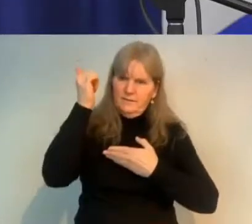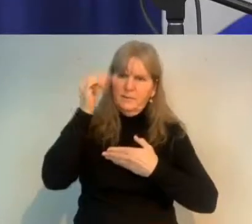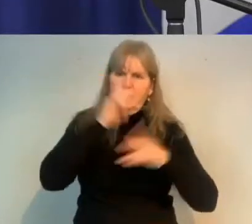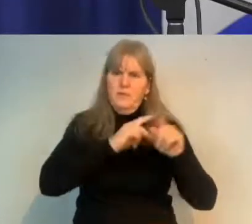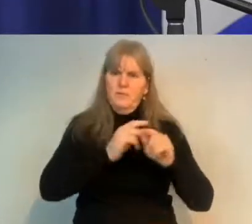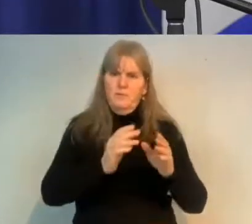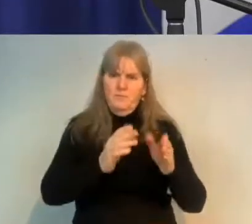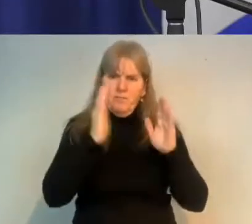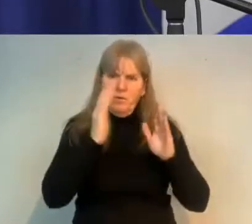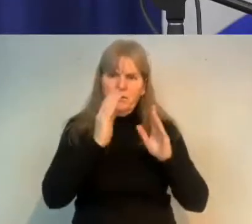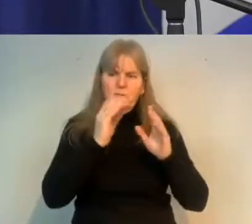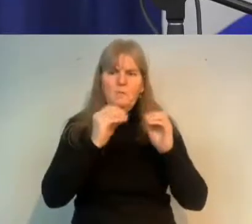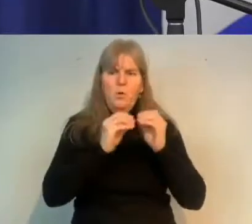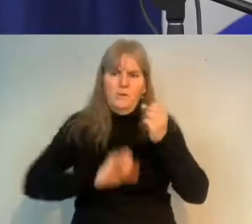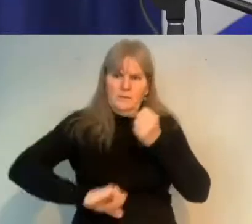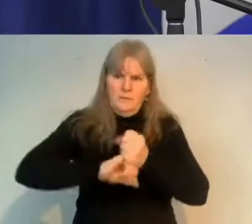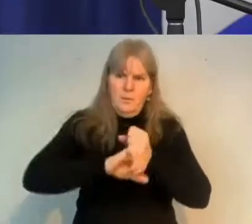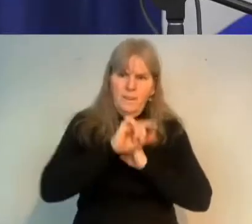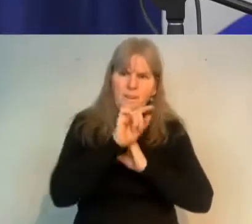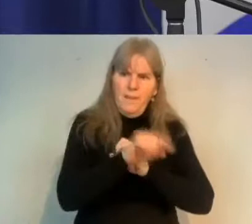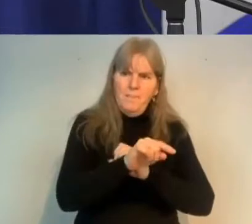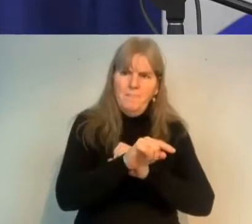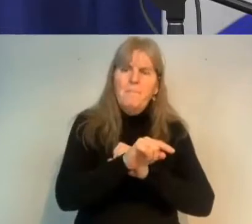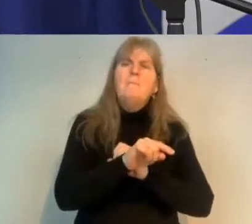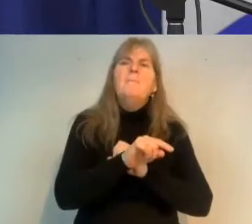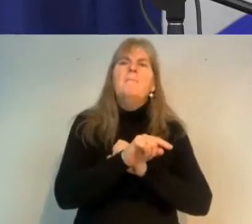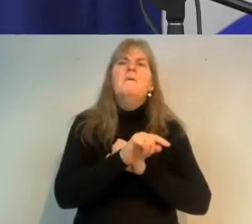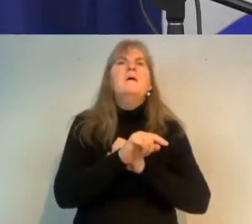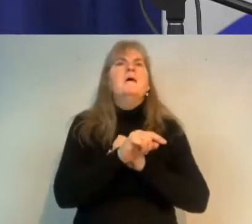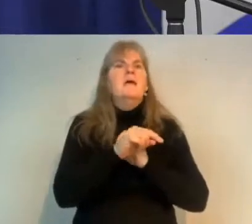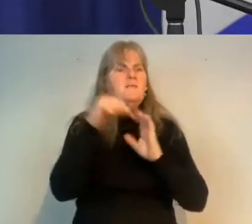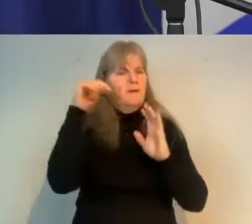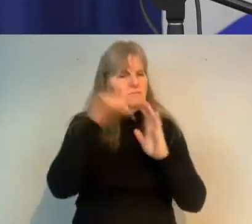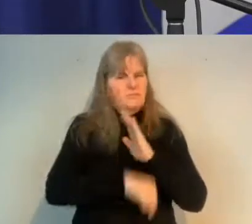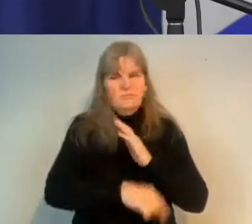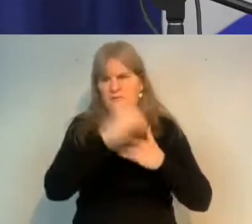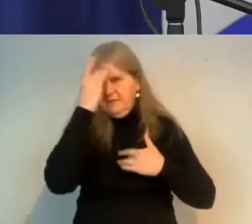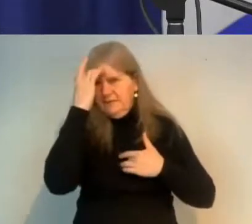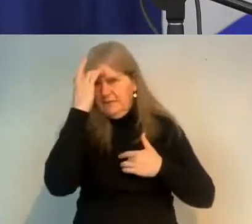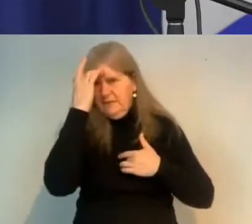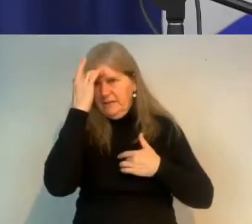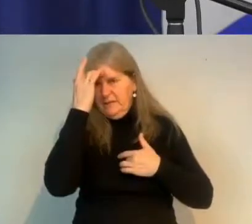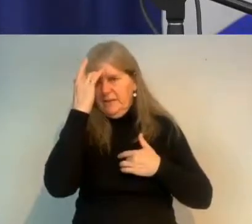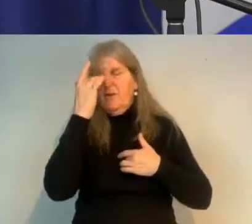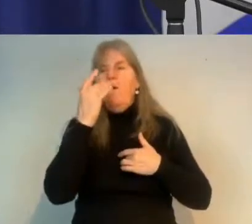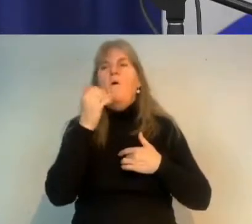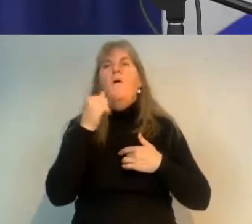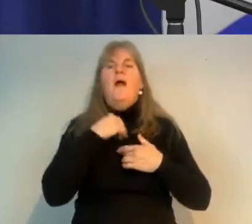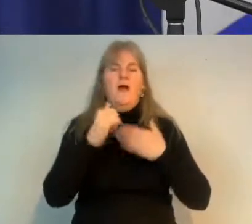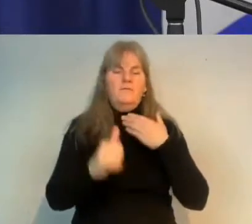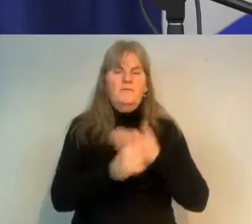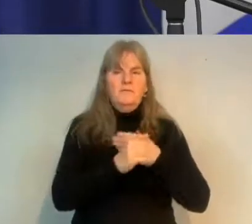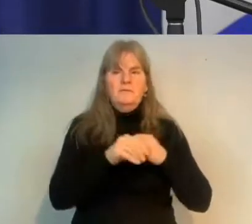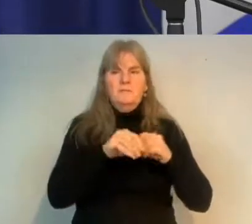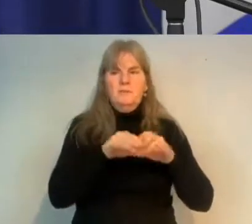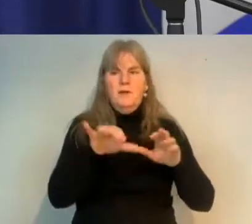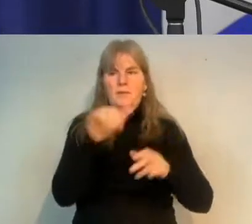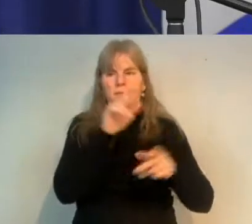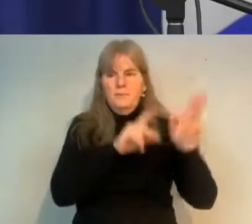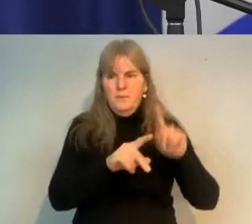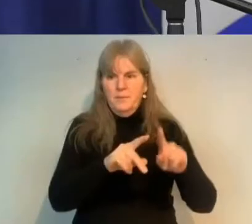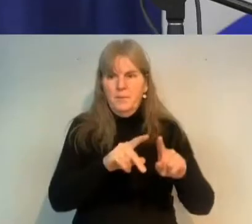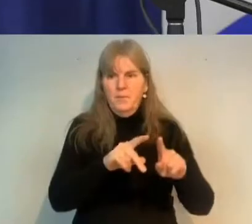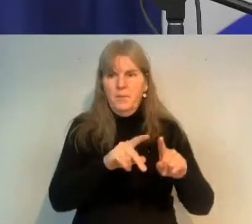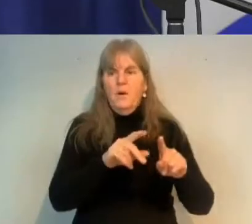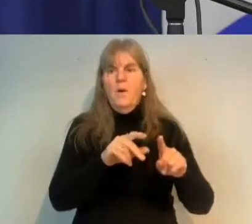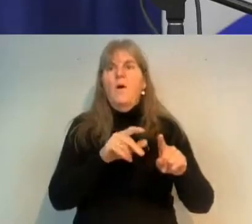support, those people at risk of severe outcomes, and those who are at risk of exposing others or causing an outbreak where there's a